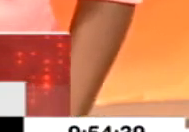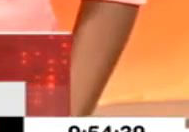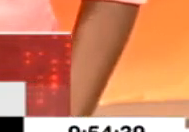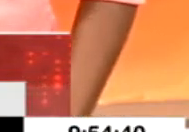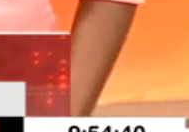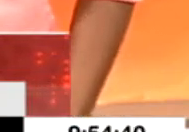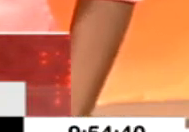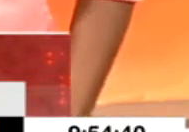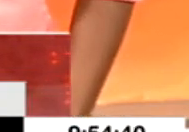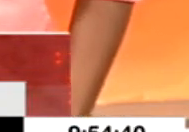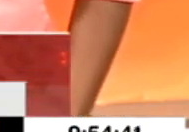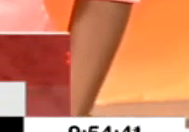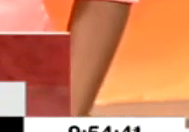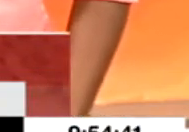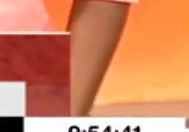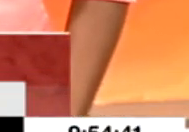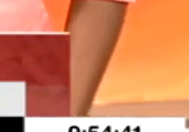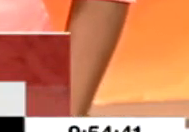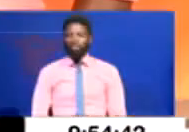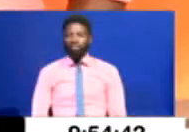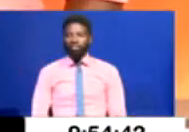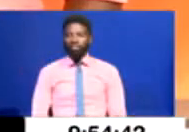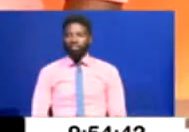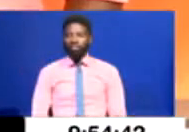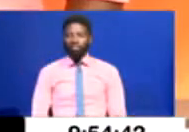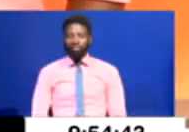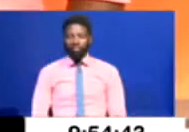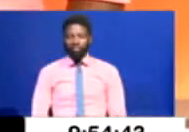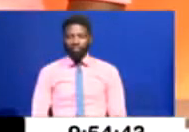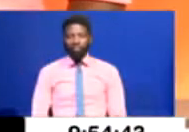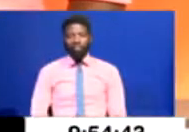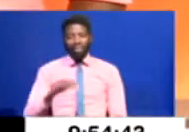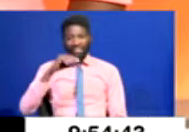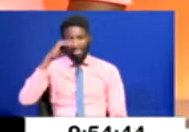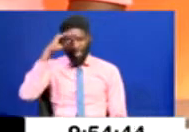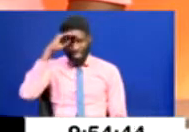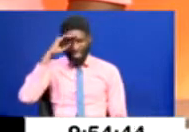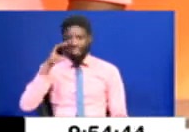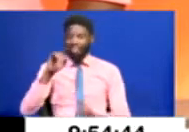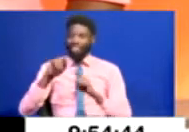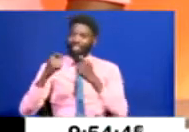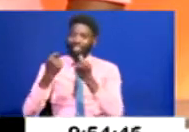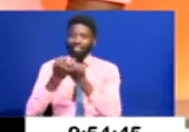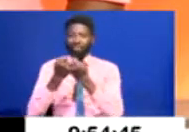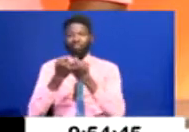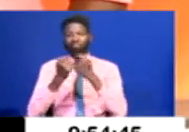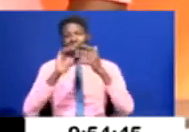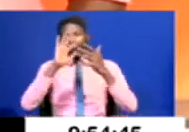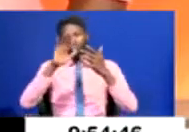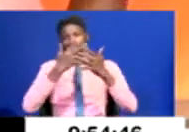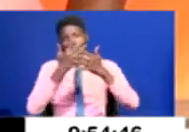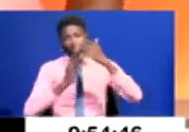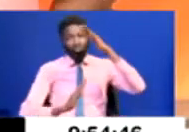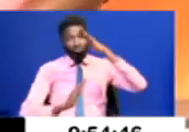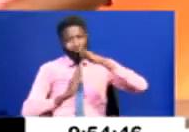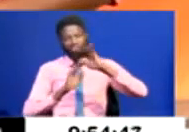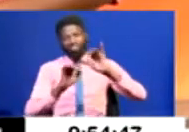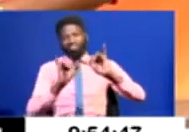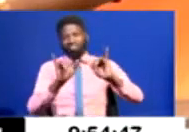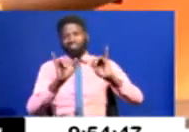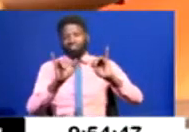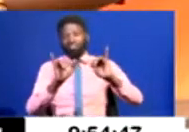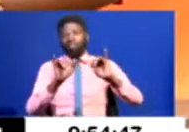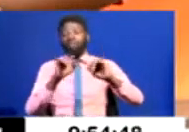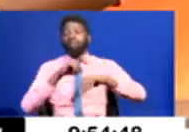to Sunday Express. My name is Karen Kibet. Let's now talk sports. Tusker FC maintained their position at the top of the league standings despite a barren